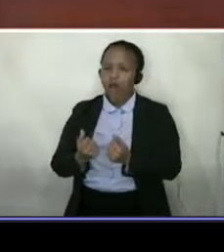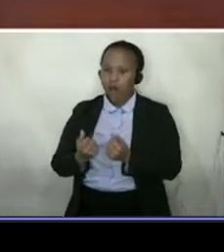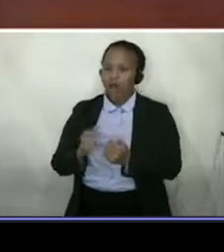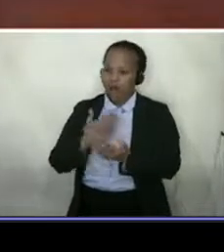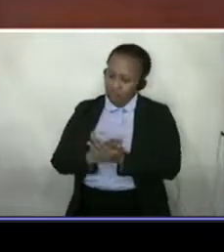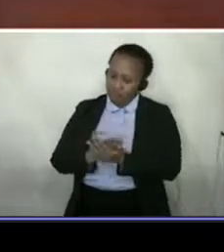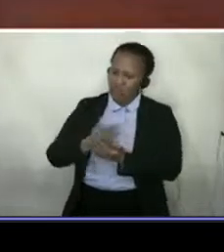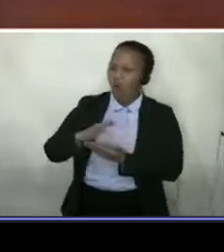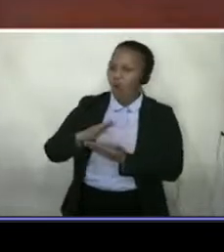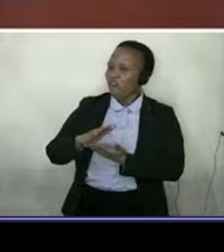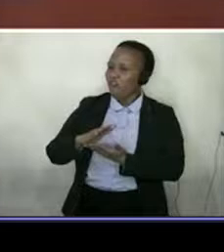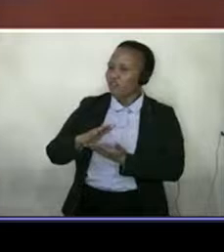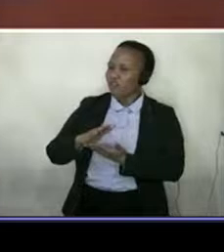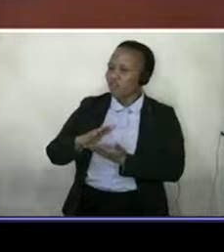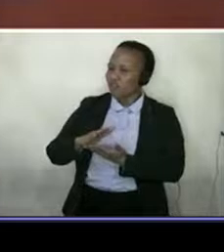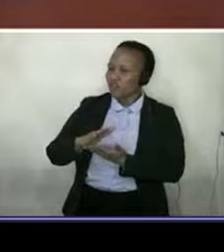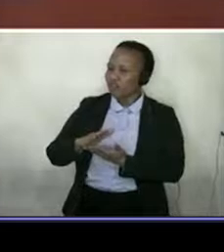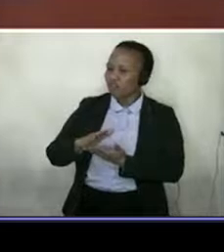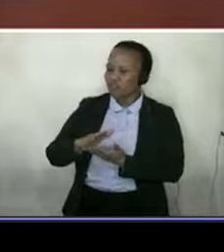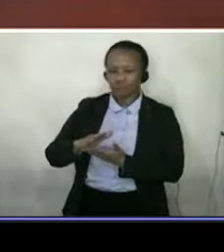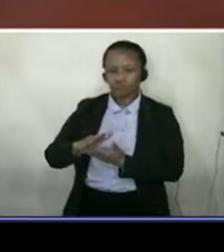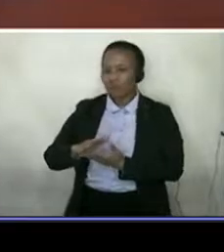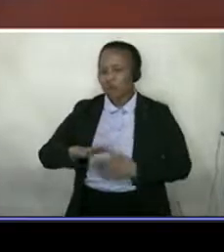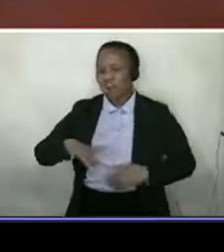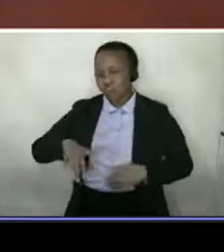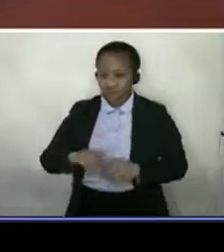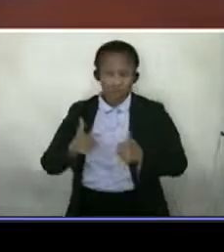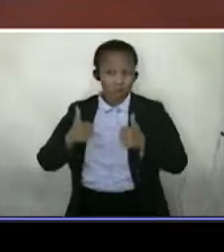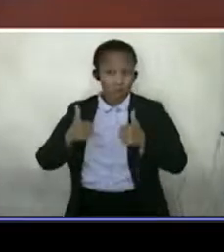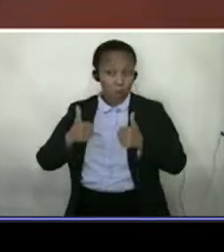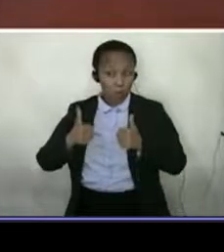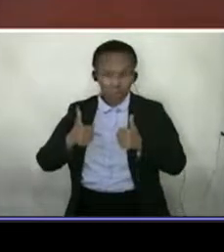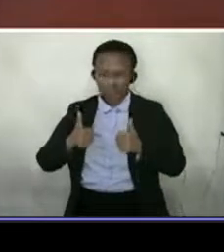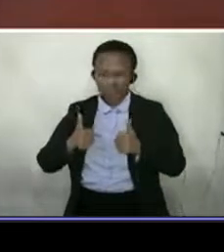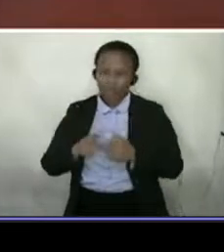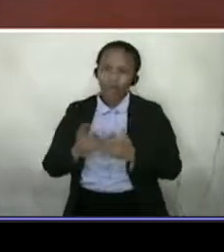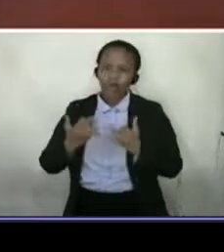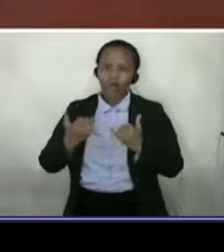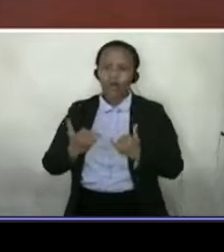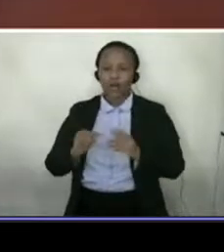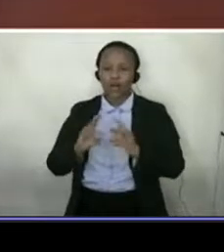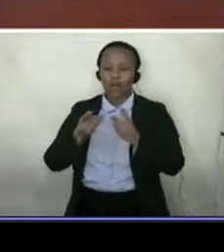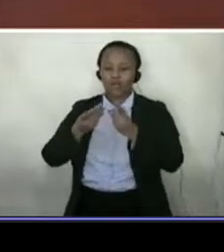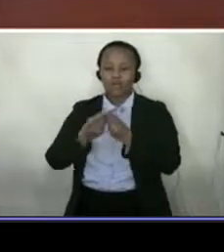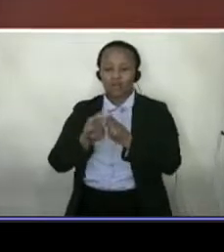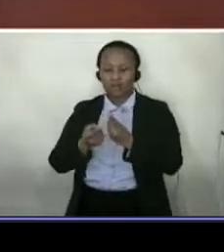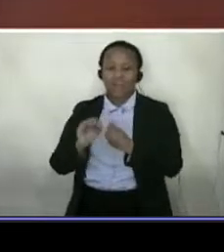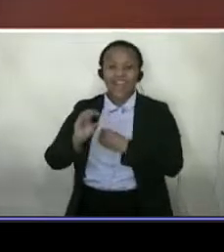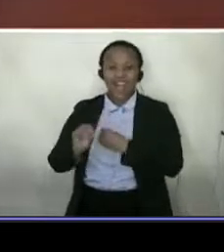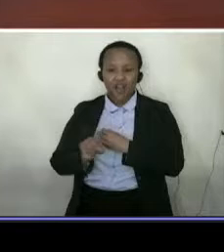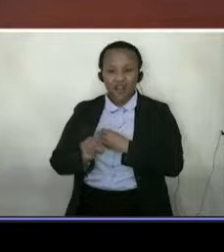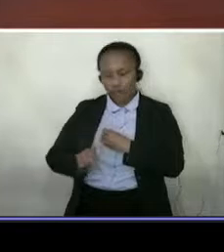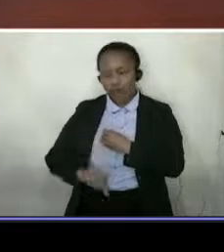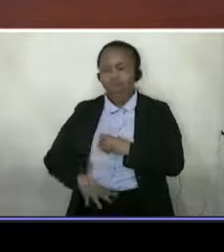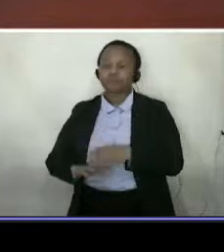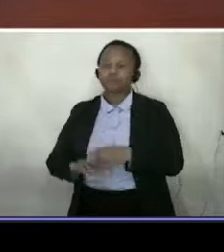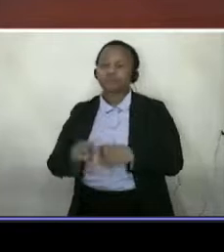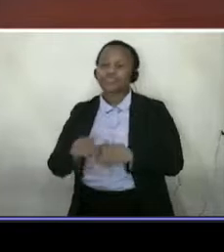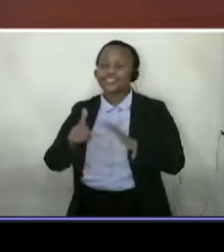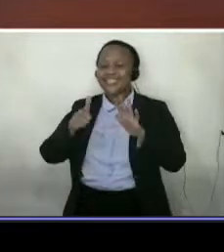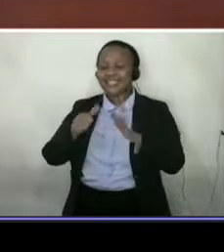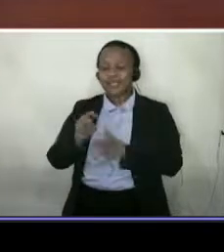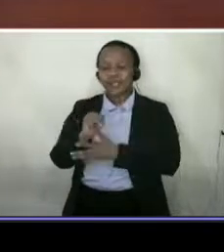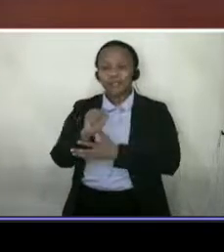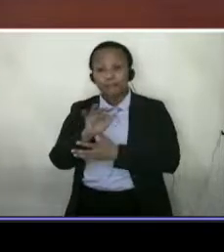off. This is not a good story. The department incurred unauthorized expenditure of 6 million in